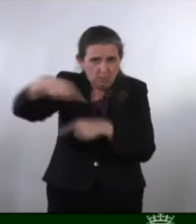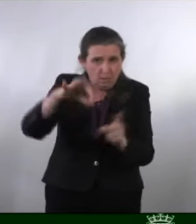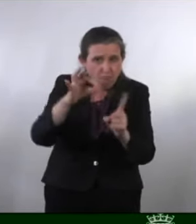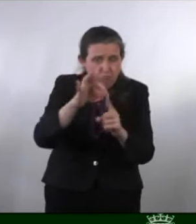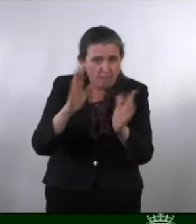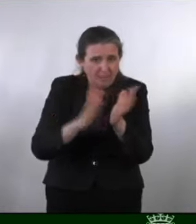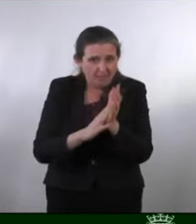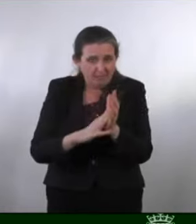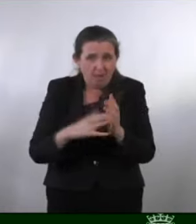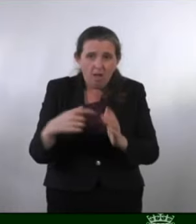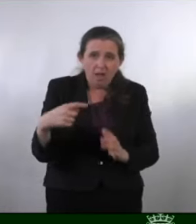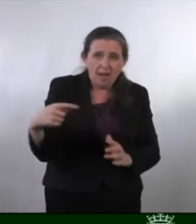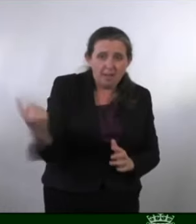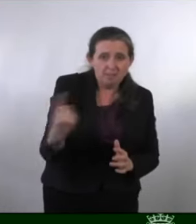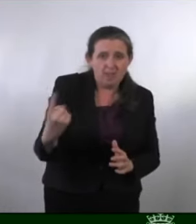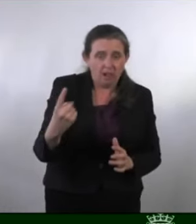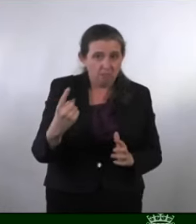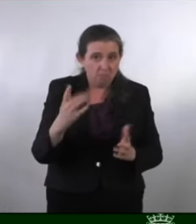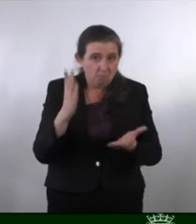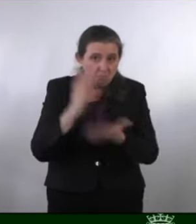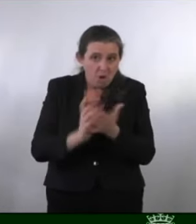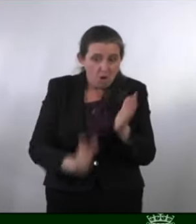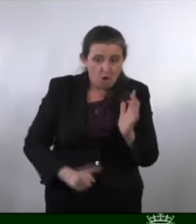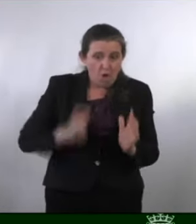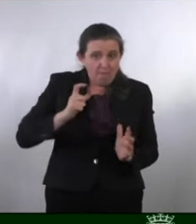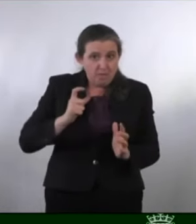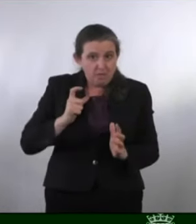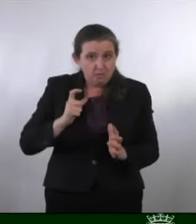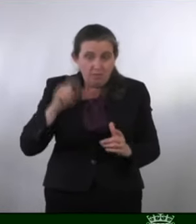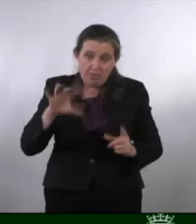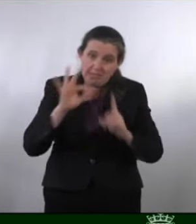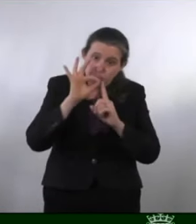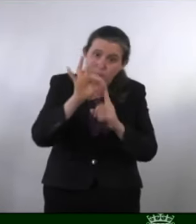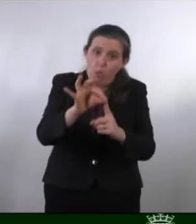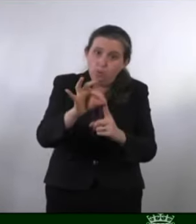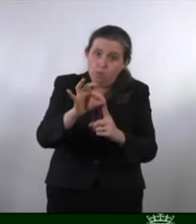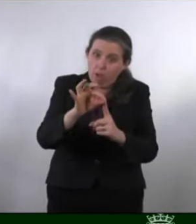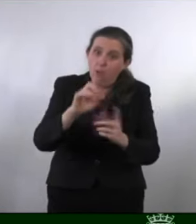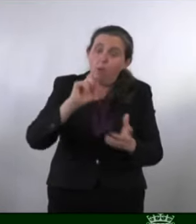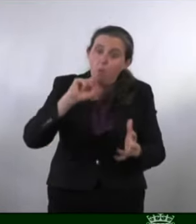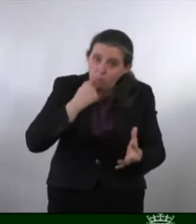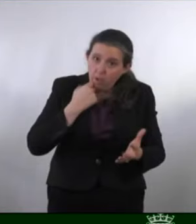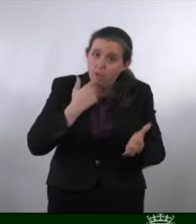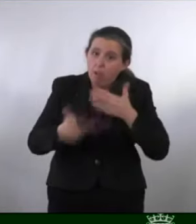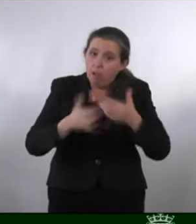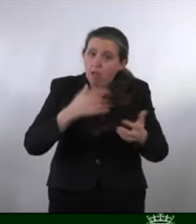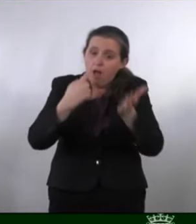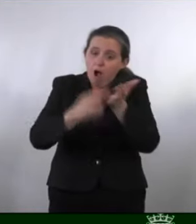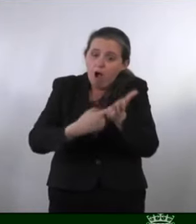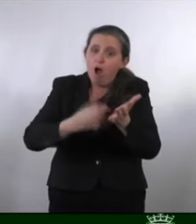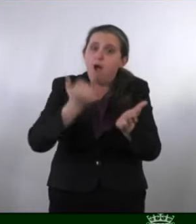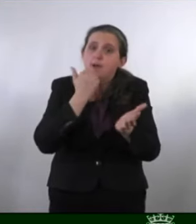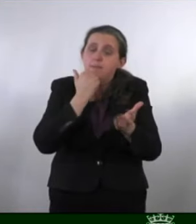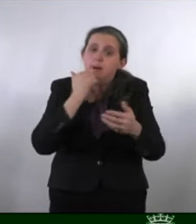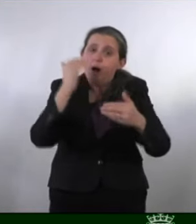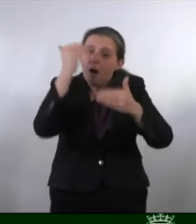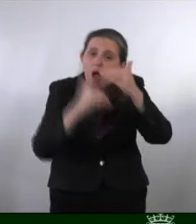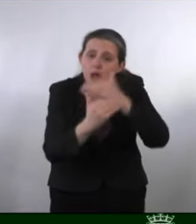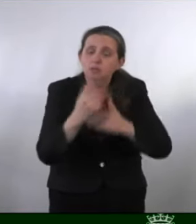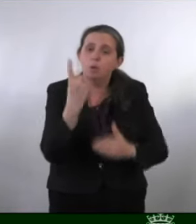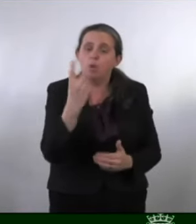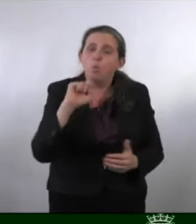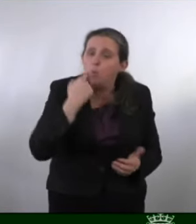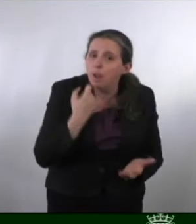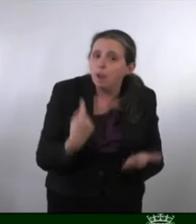Minister that the approach he's proposing today will keep the R rate below 1? Because if it